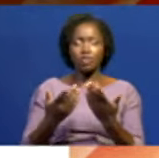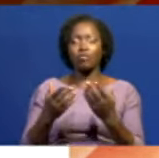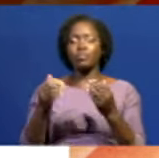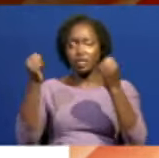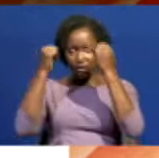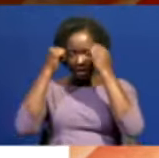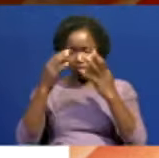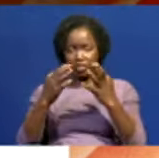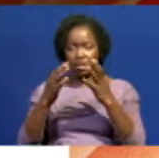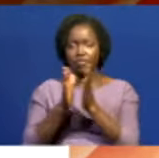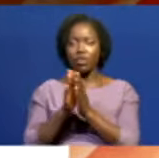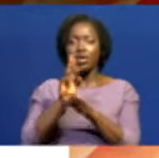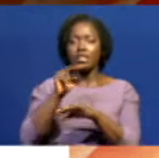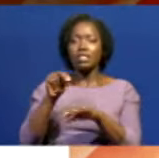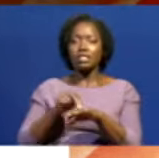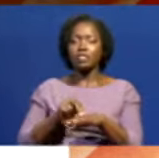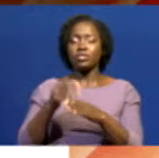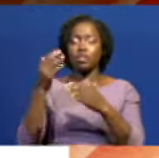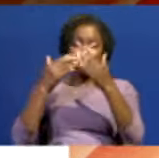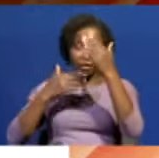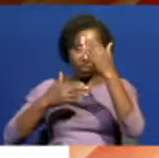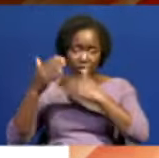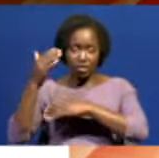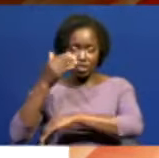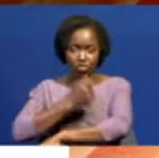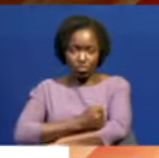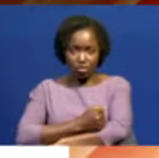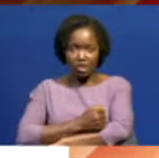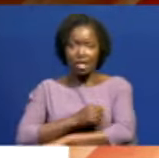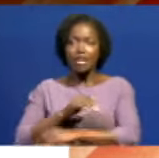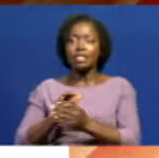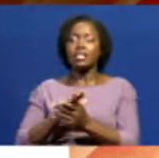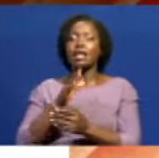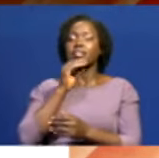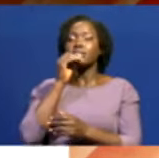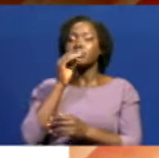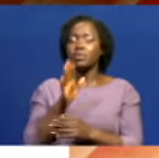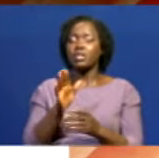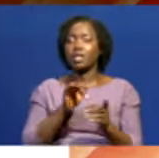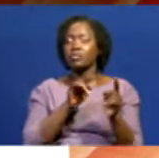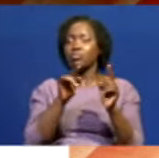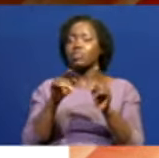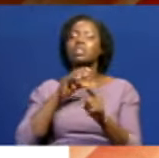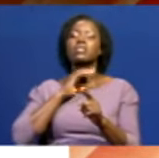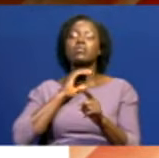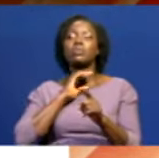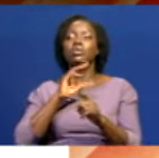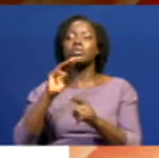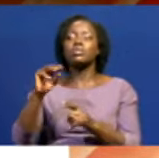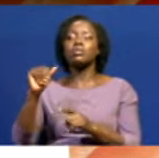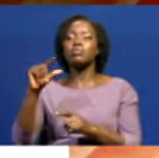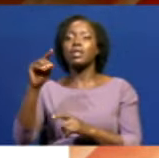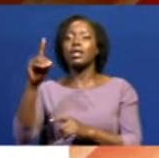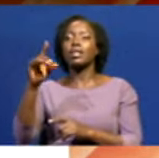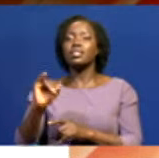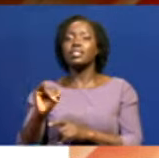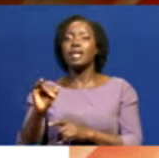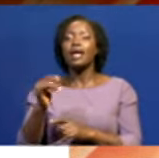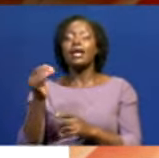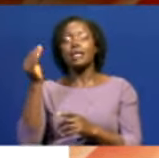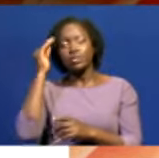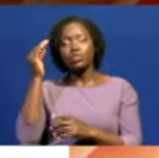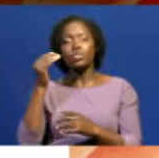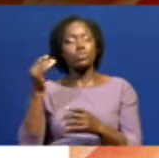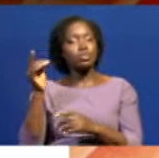for national schools and universities. Speakers who graced the Tata Chemicals Magadi Education Day expressed